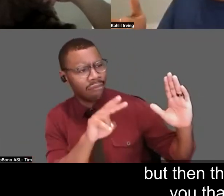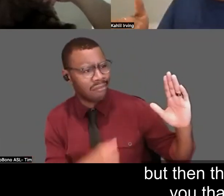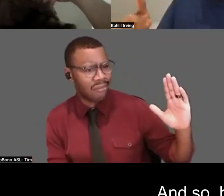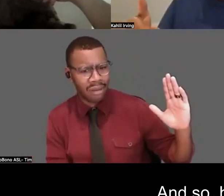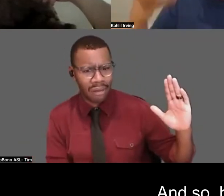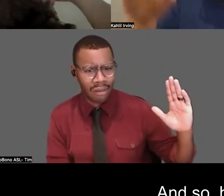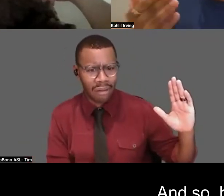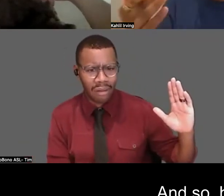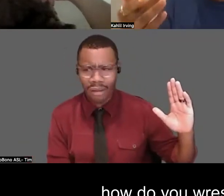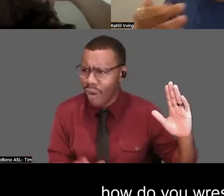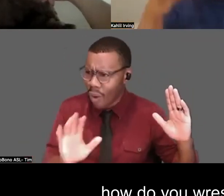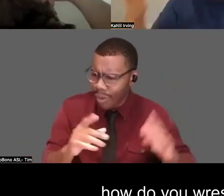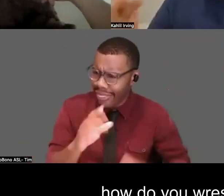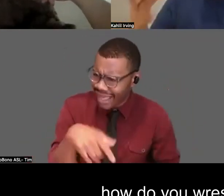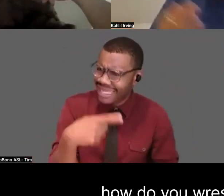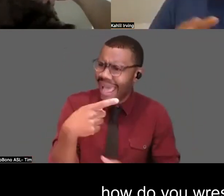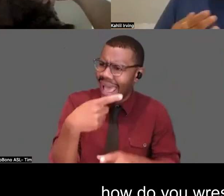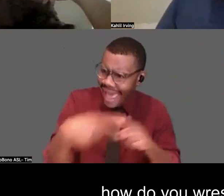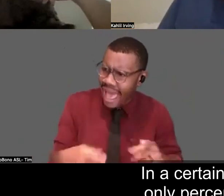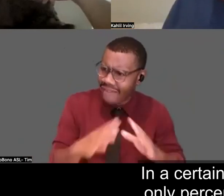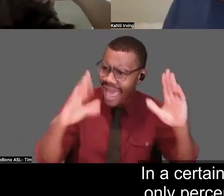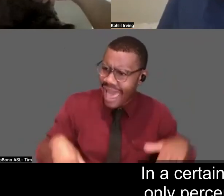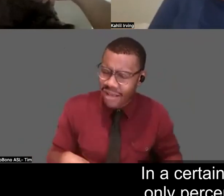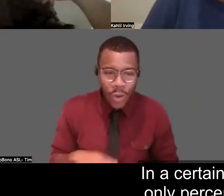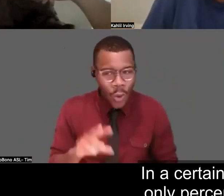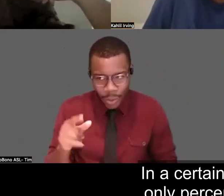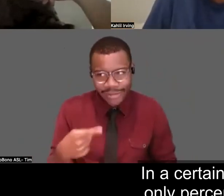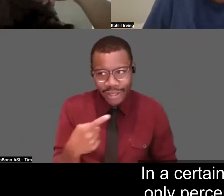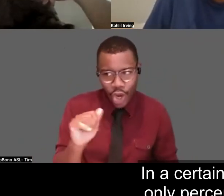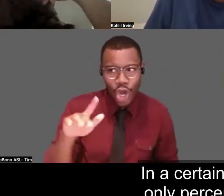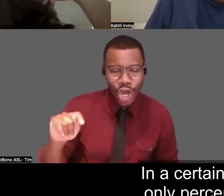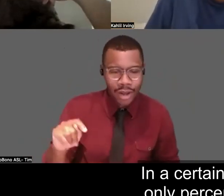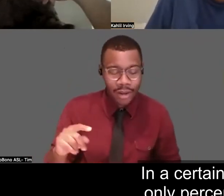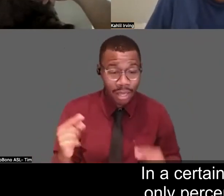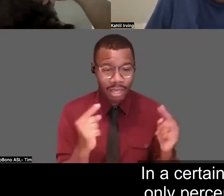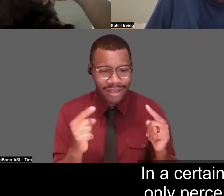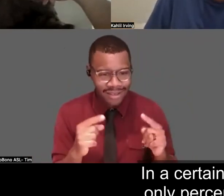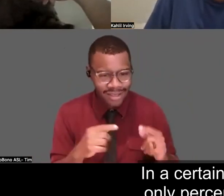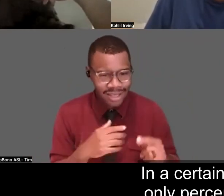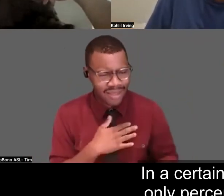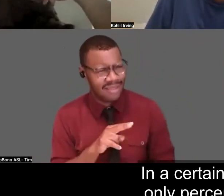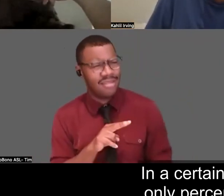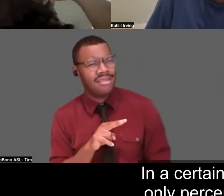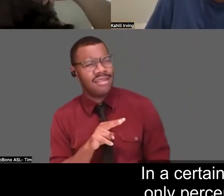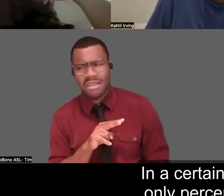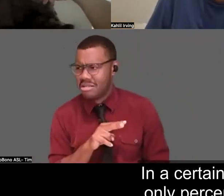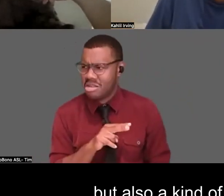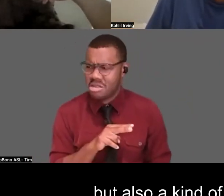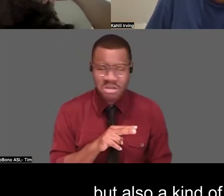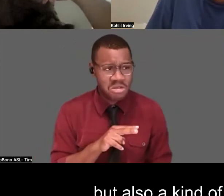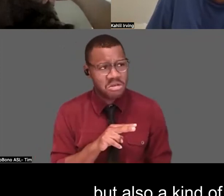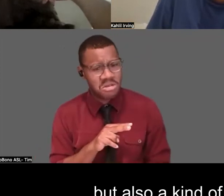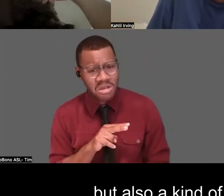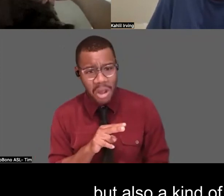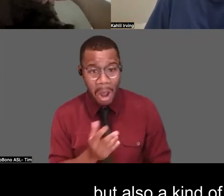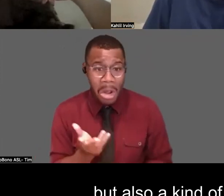art. And so how do you wrestle with that too in a certain kind of not only perception of life, but